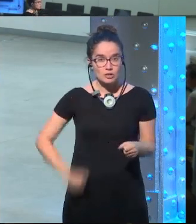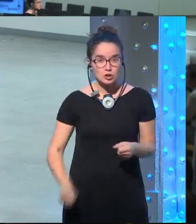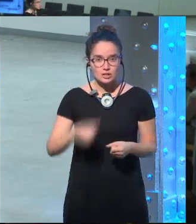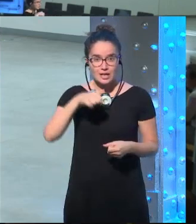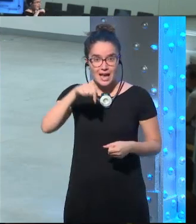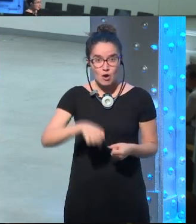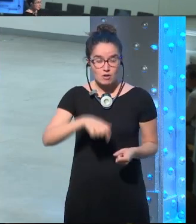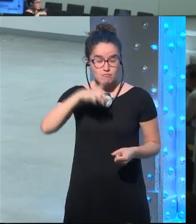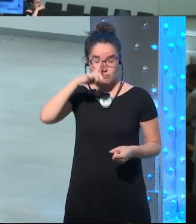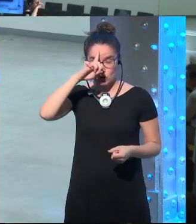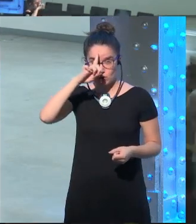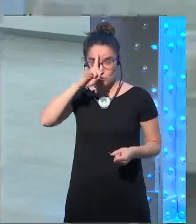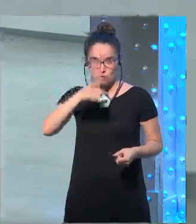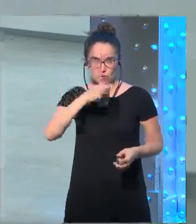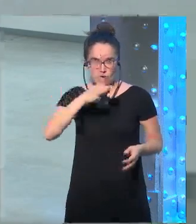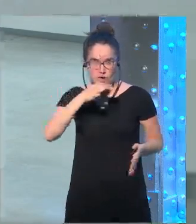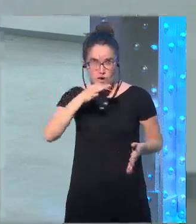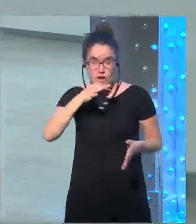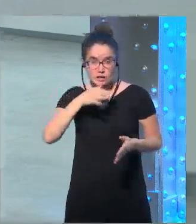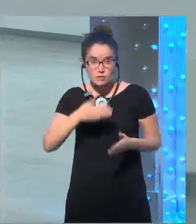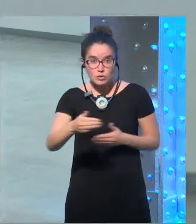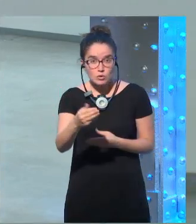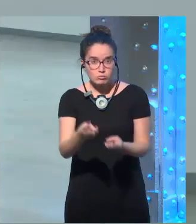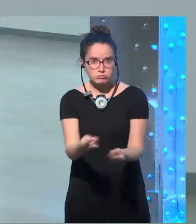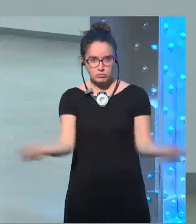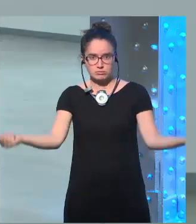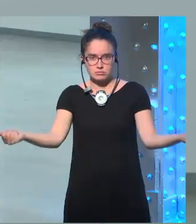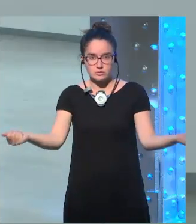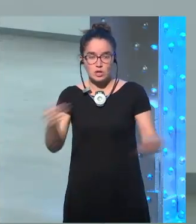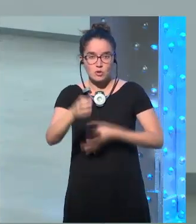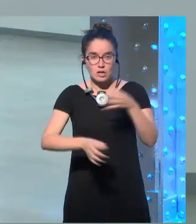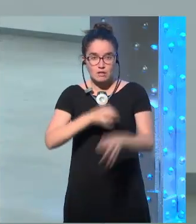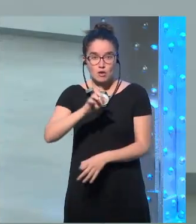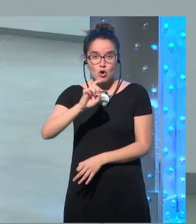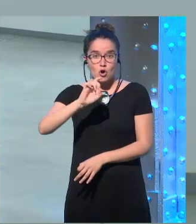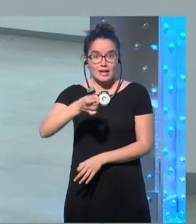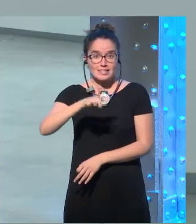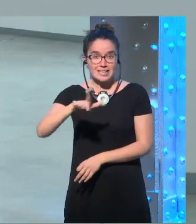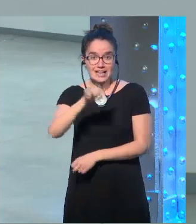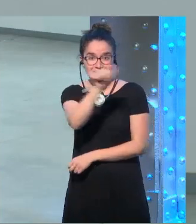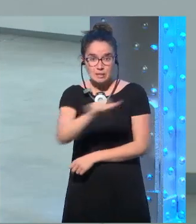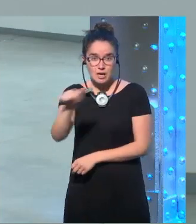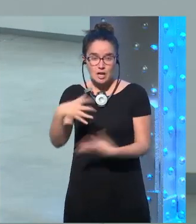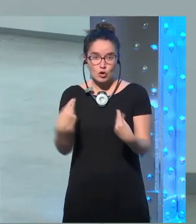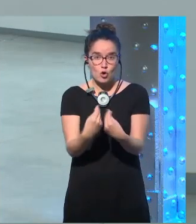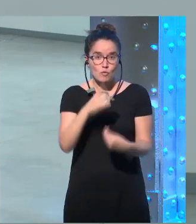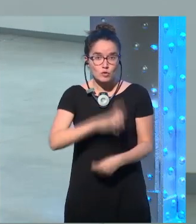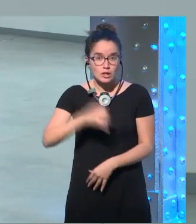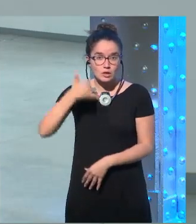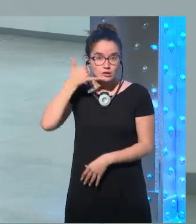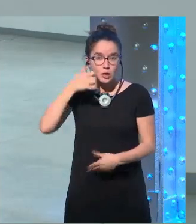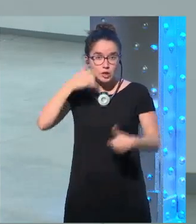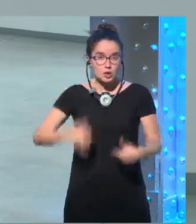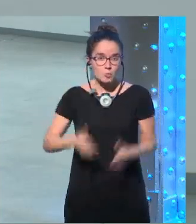the professions that today we do not know about and that will appear, and those that will disappear. Organized by XL